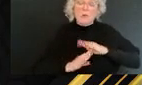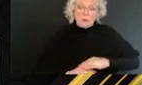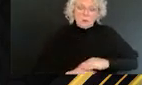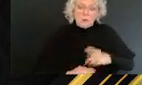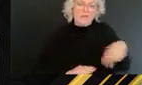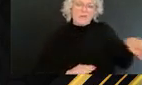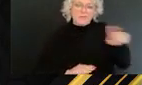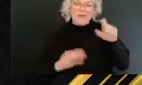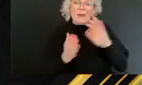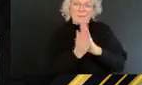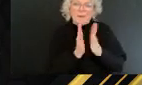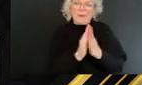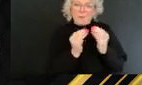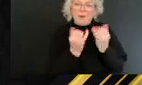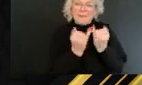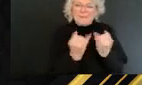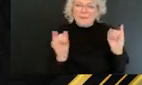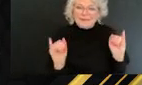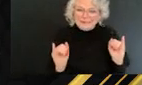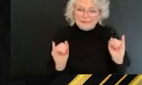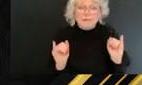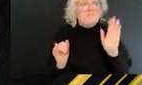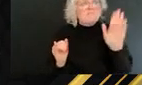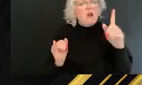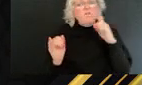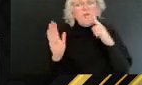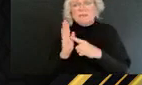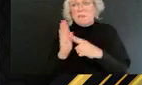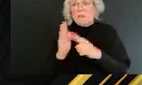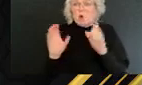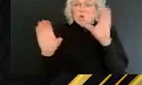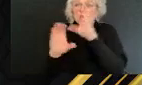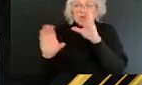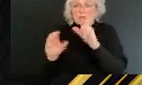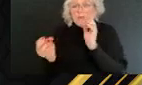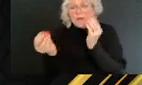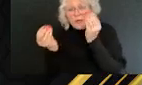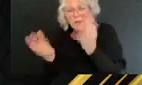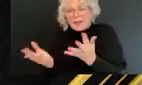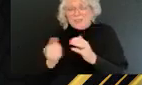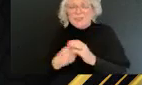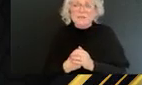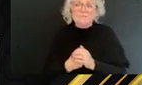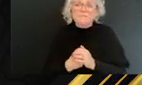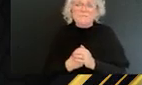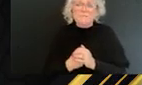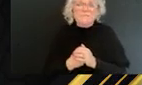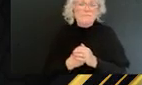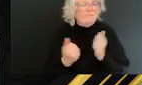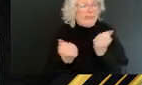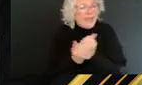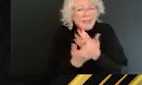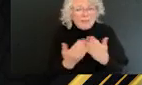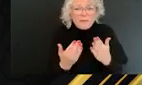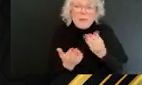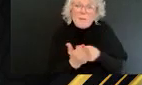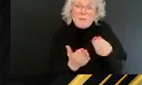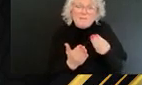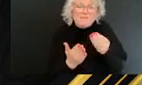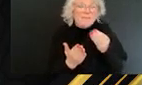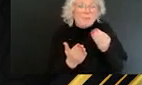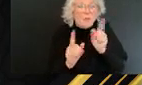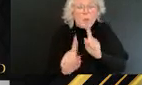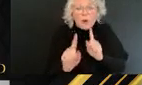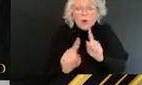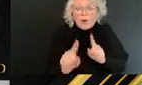creating a more independent environment, from information search to taking pills to reordering and all the steps in between.